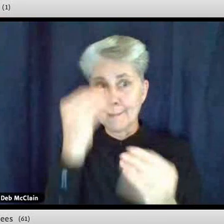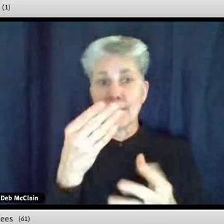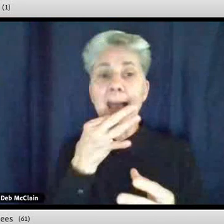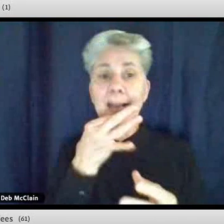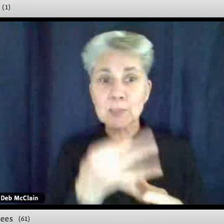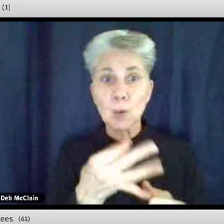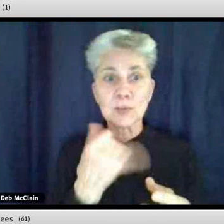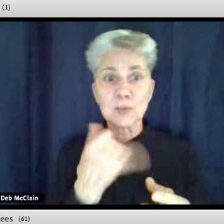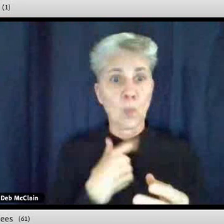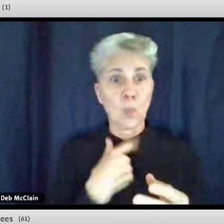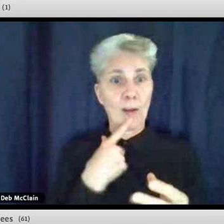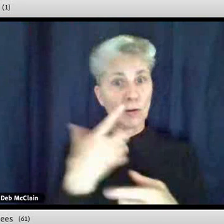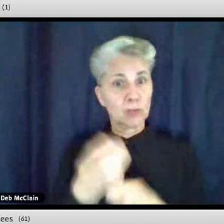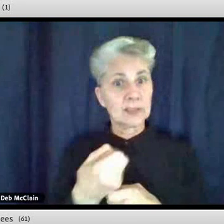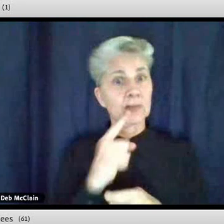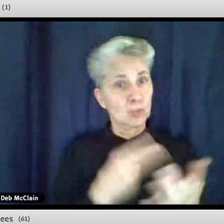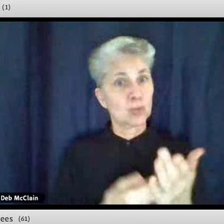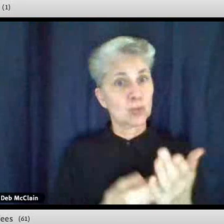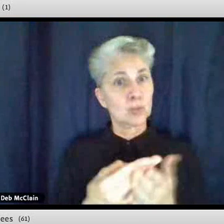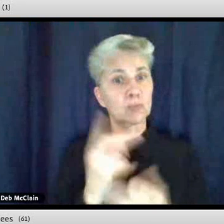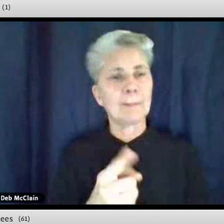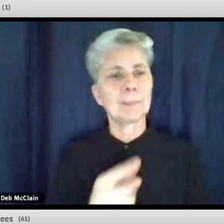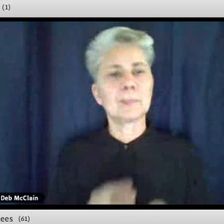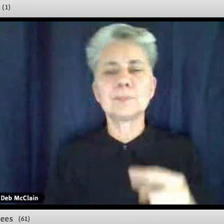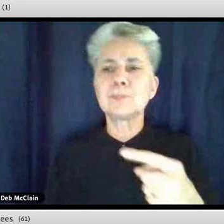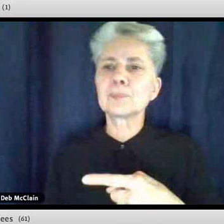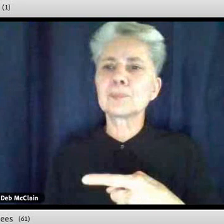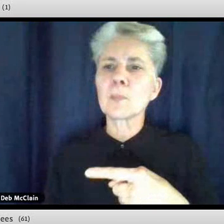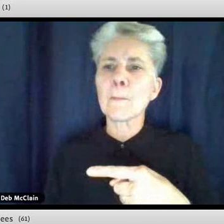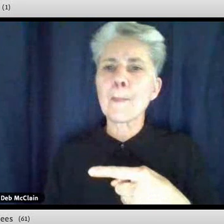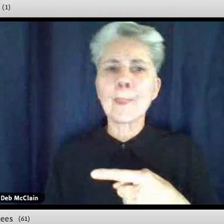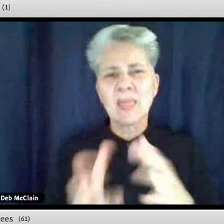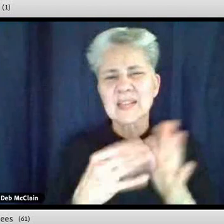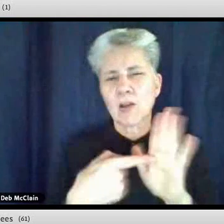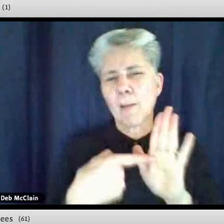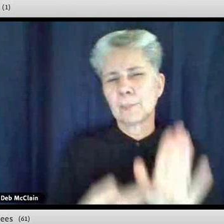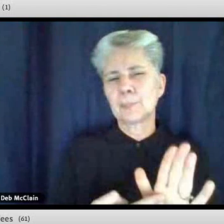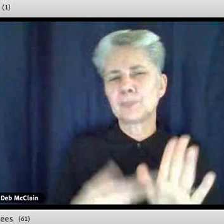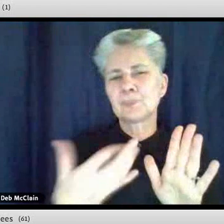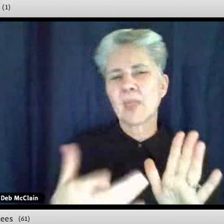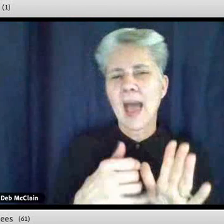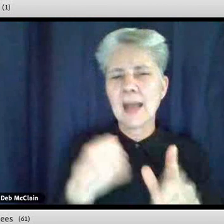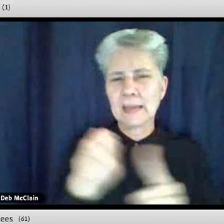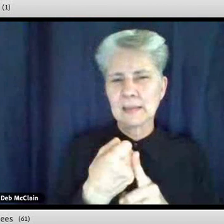activities, and we're data experts and we're trusted, absolutely.